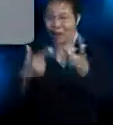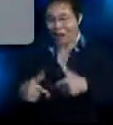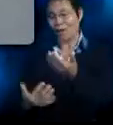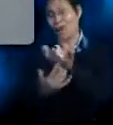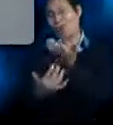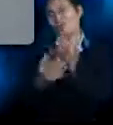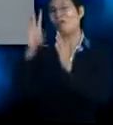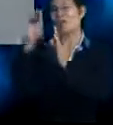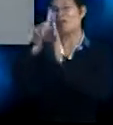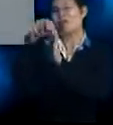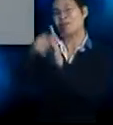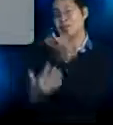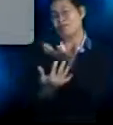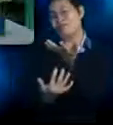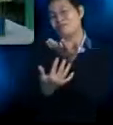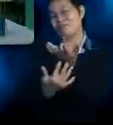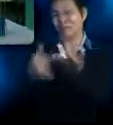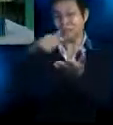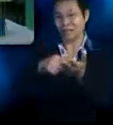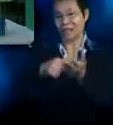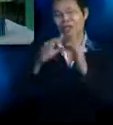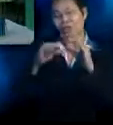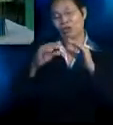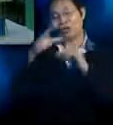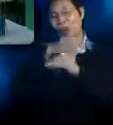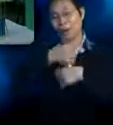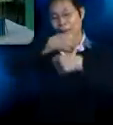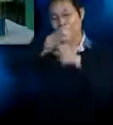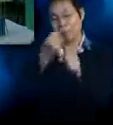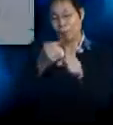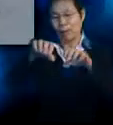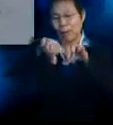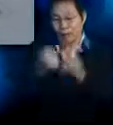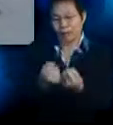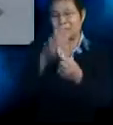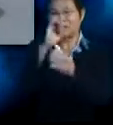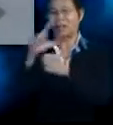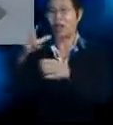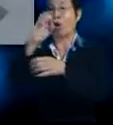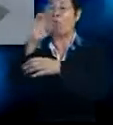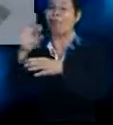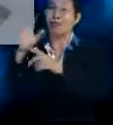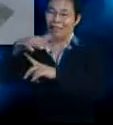it boil for 5 minutes. This is to soften and break the cells of the leaf.